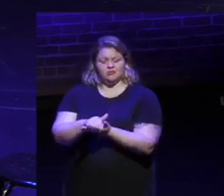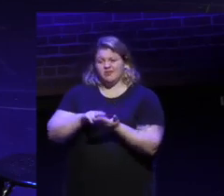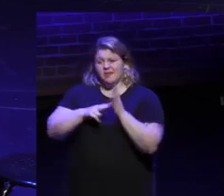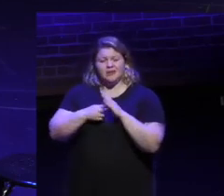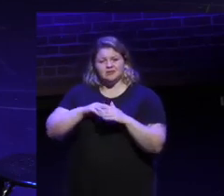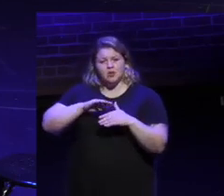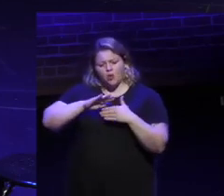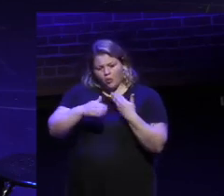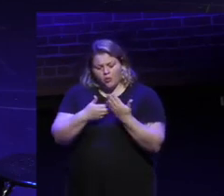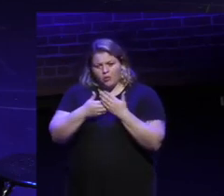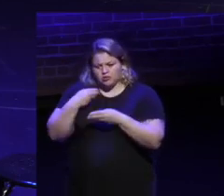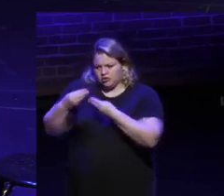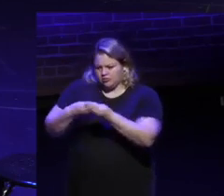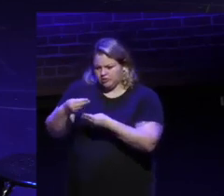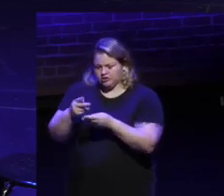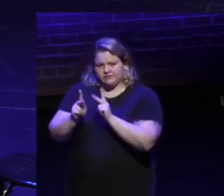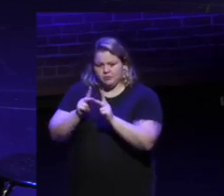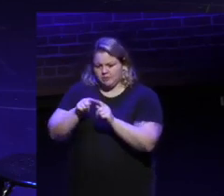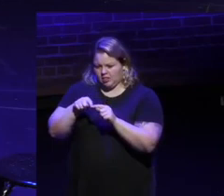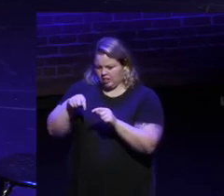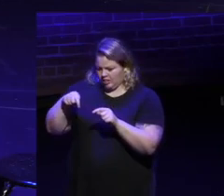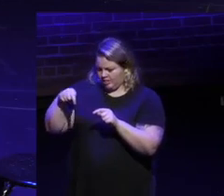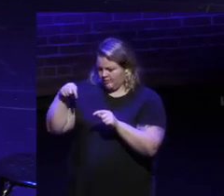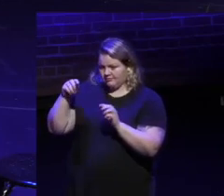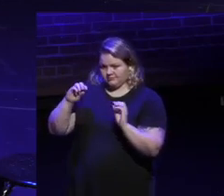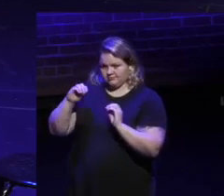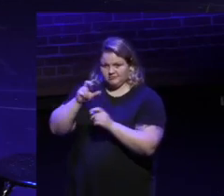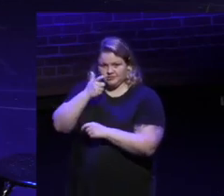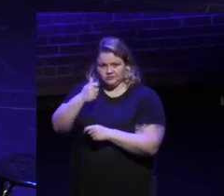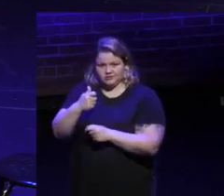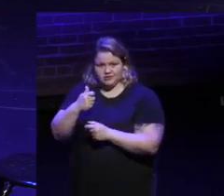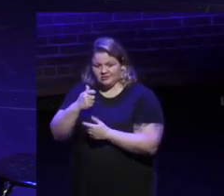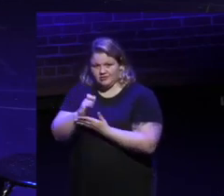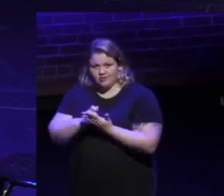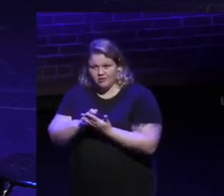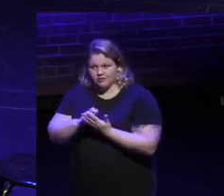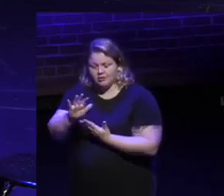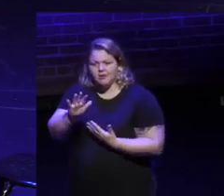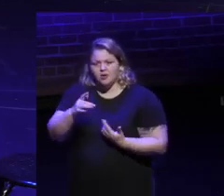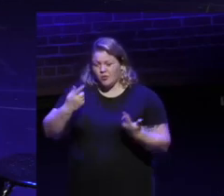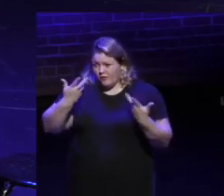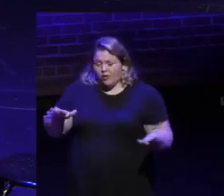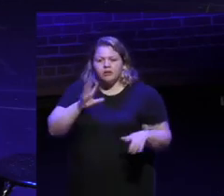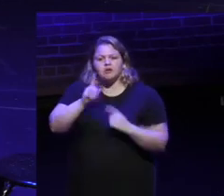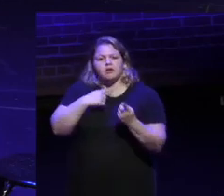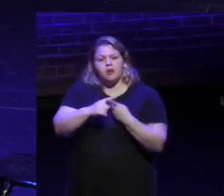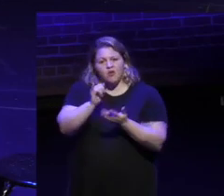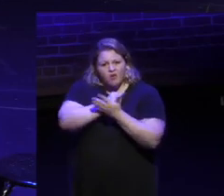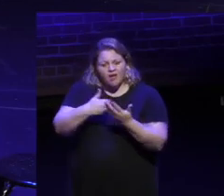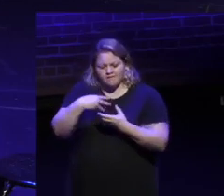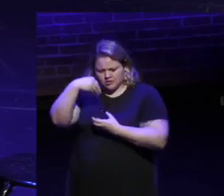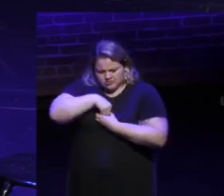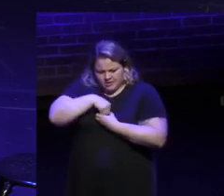already discussed, have the potential to create great change in our souls, in our hearts, in the ways we